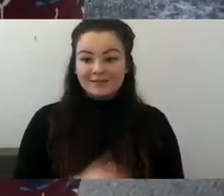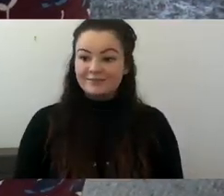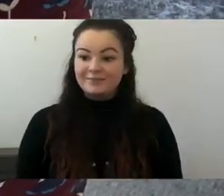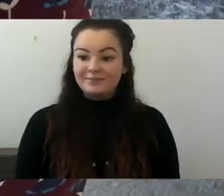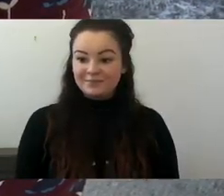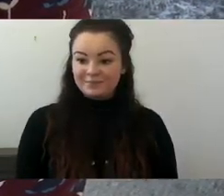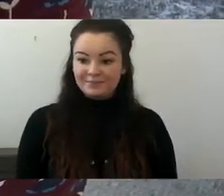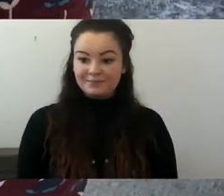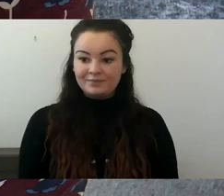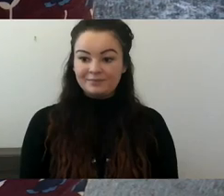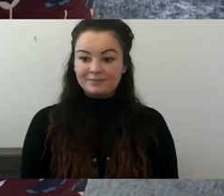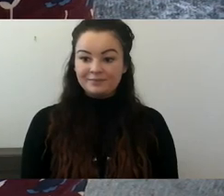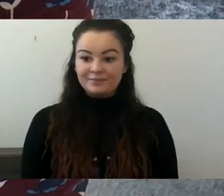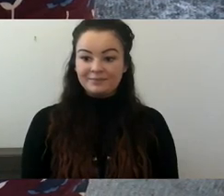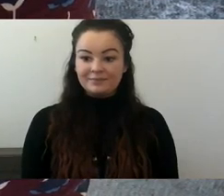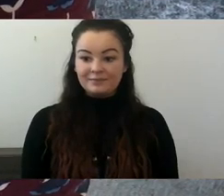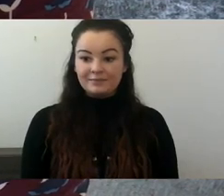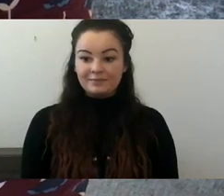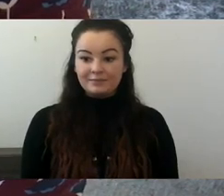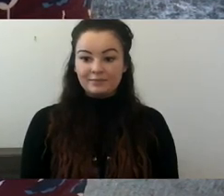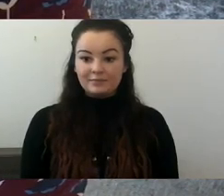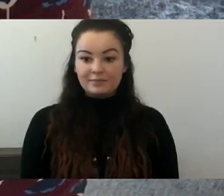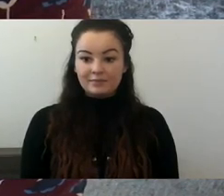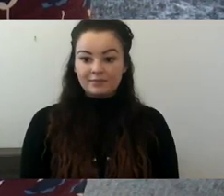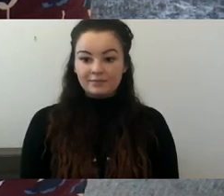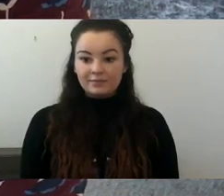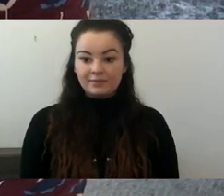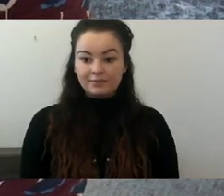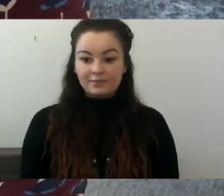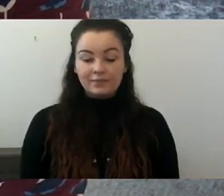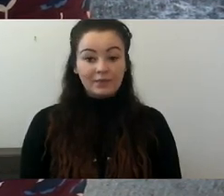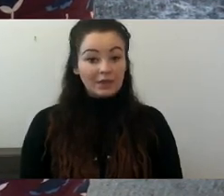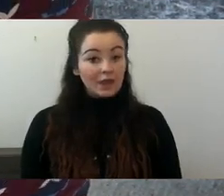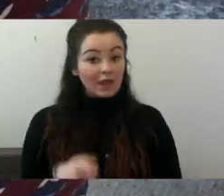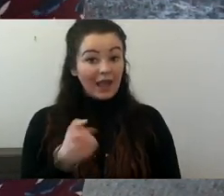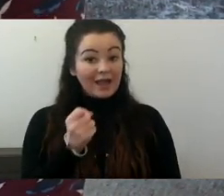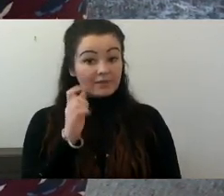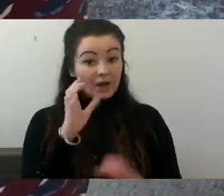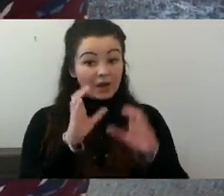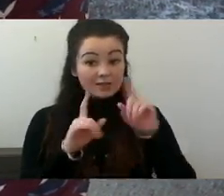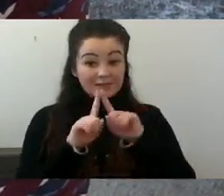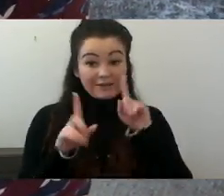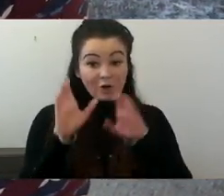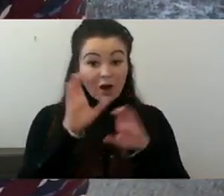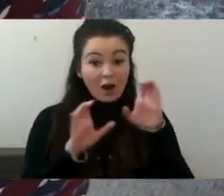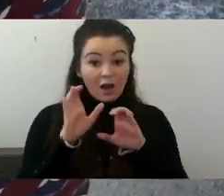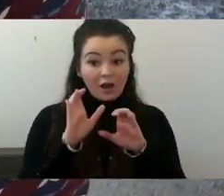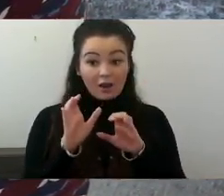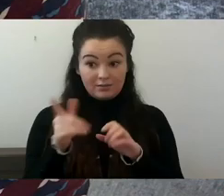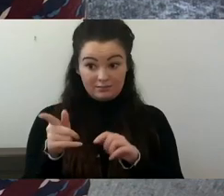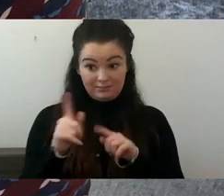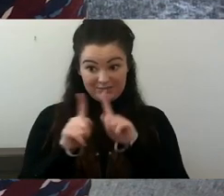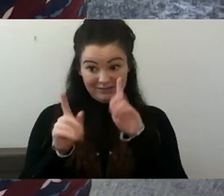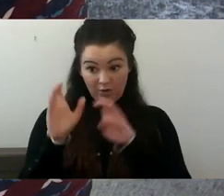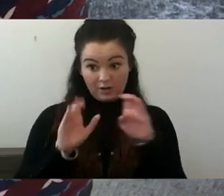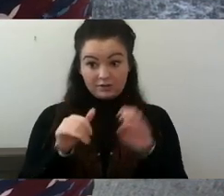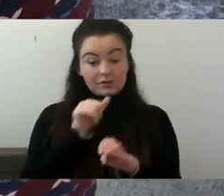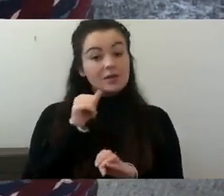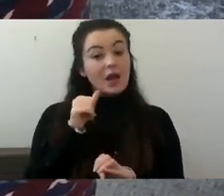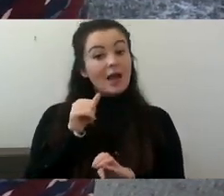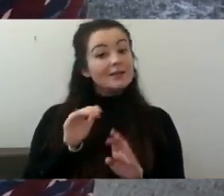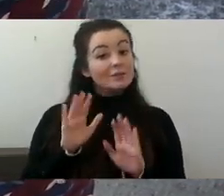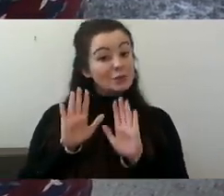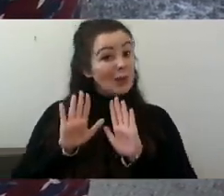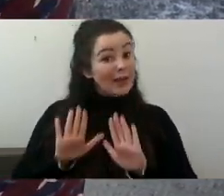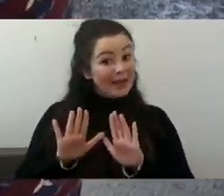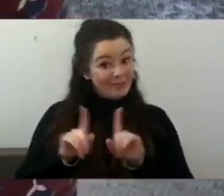rice around. And if you're using quite colourful items, like I am